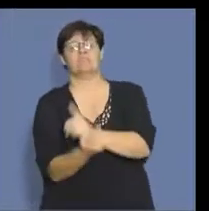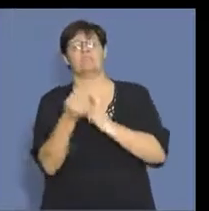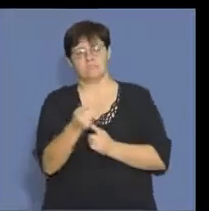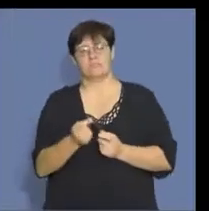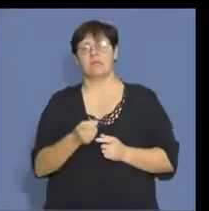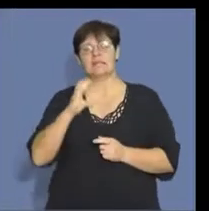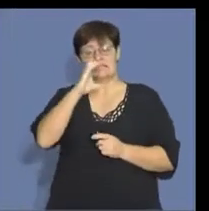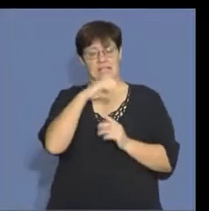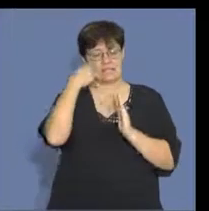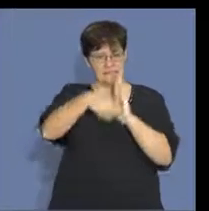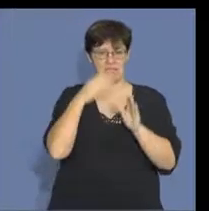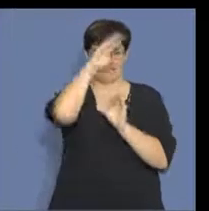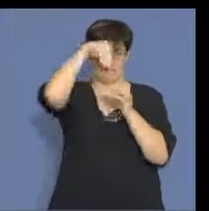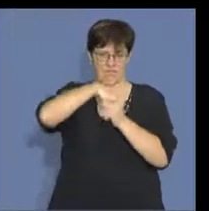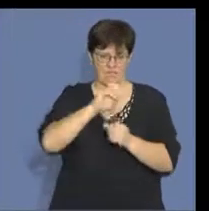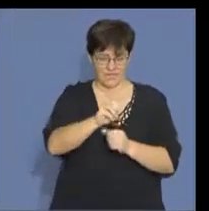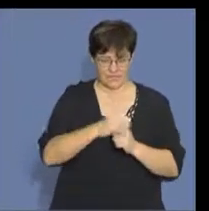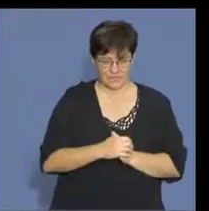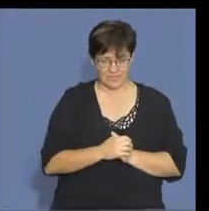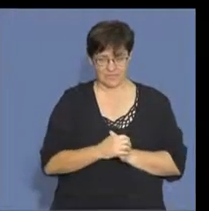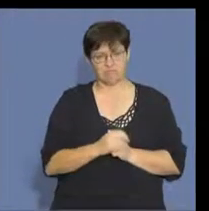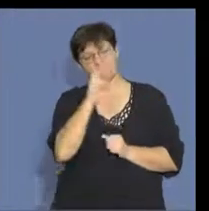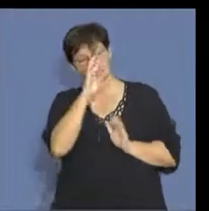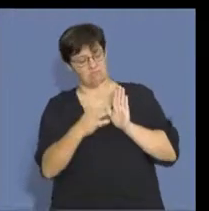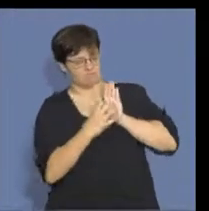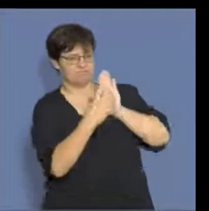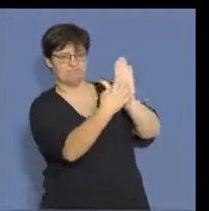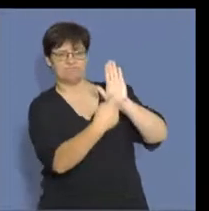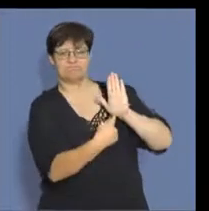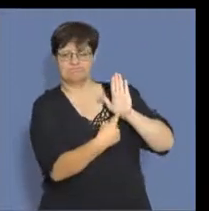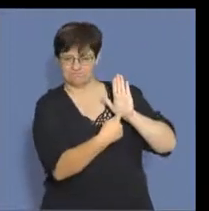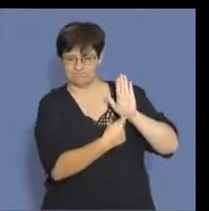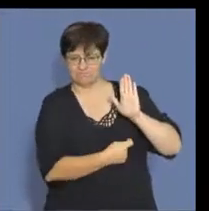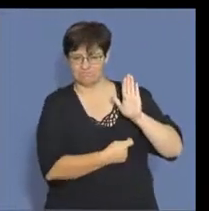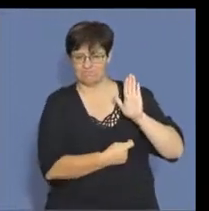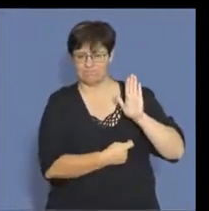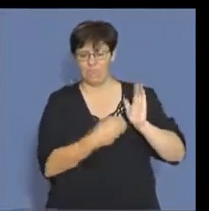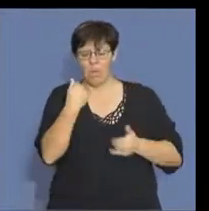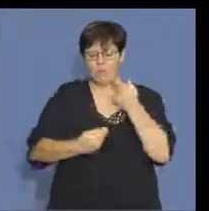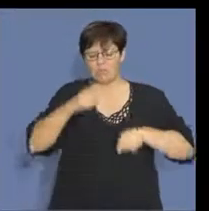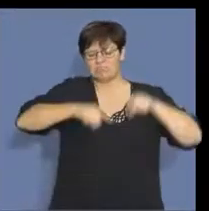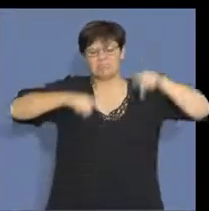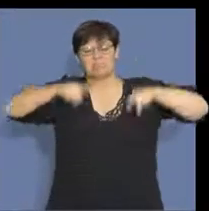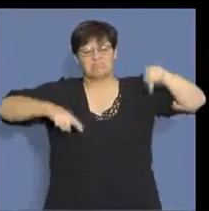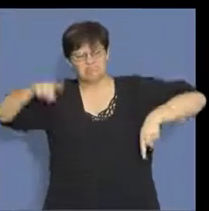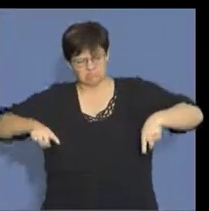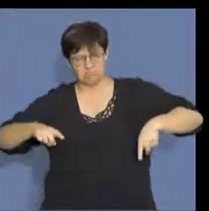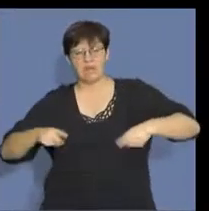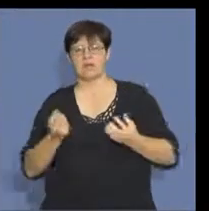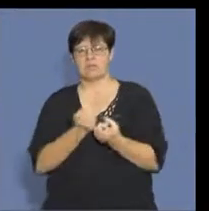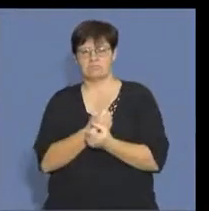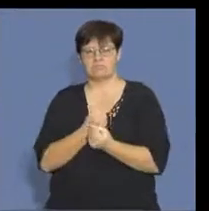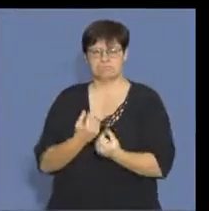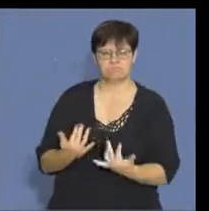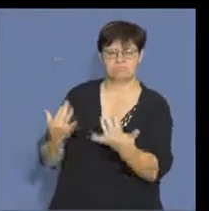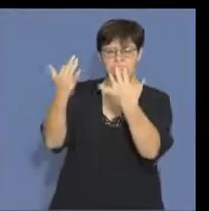the carbon cycle. As we look at this illustration, it shows you the different process of combustion,